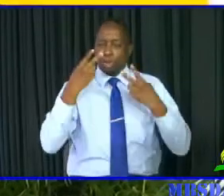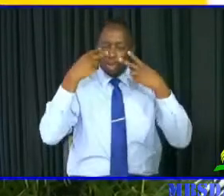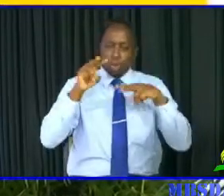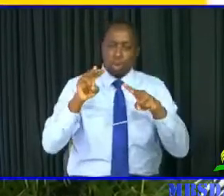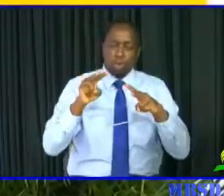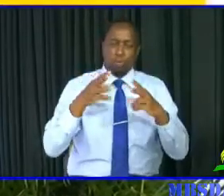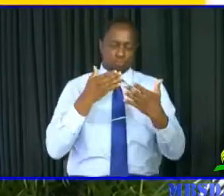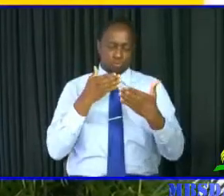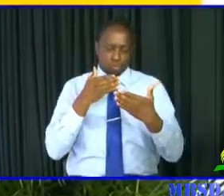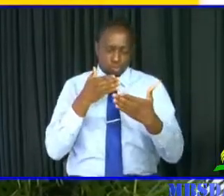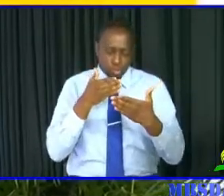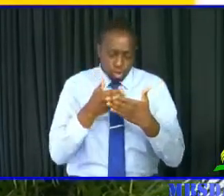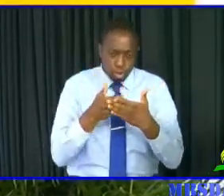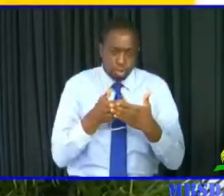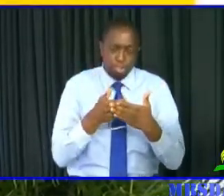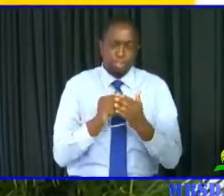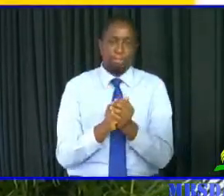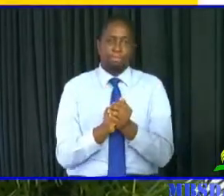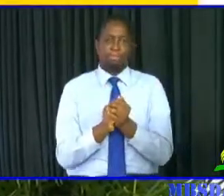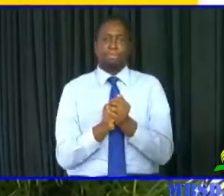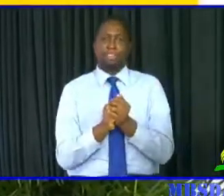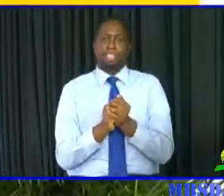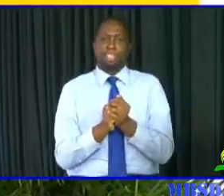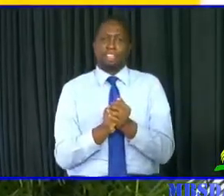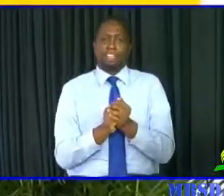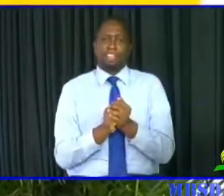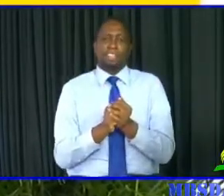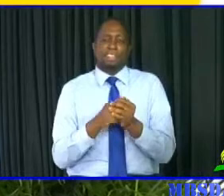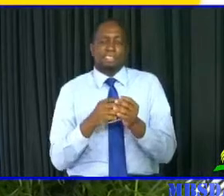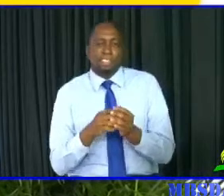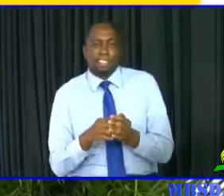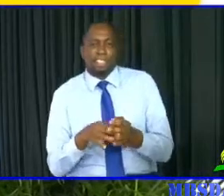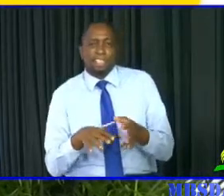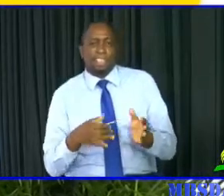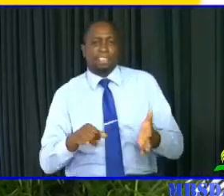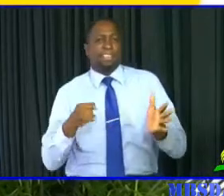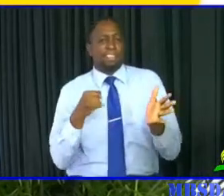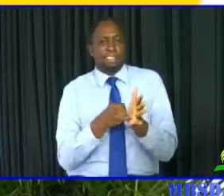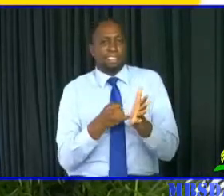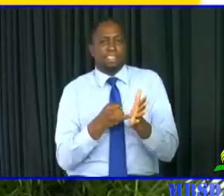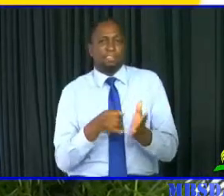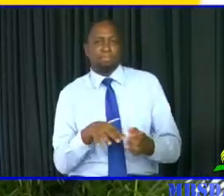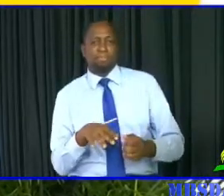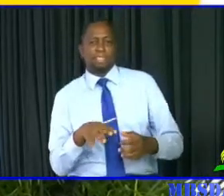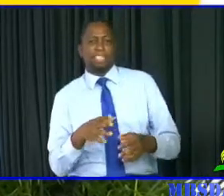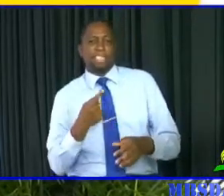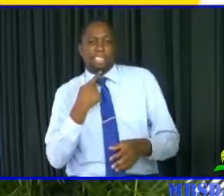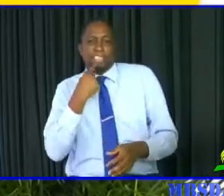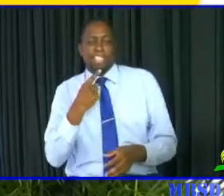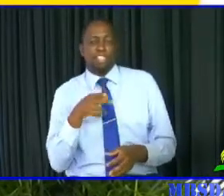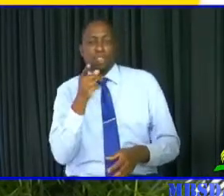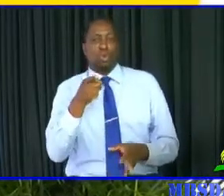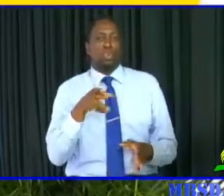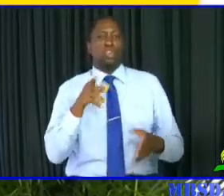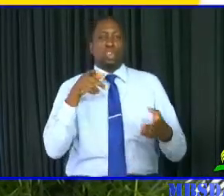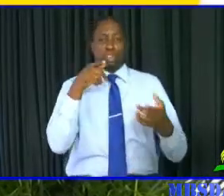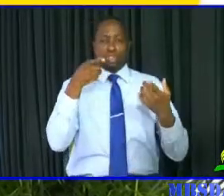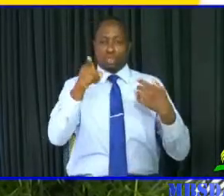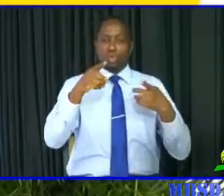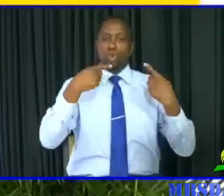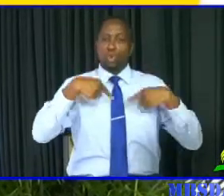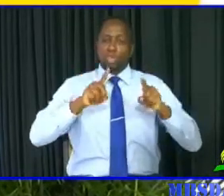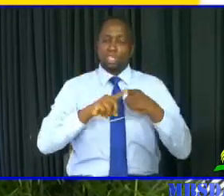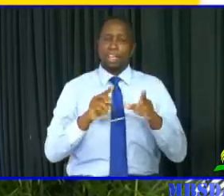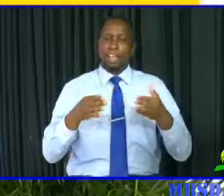it may mean that you have obstacles closely aligned at the entrance of the gate.